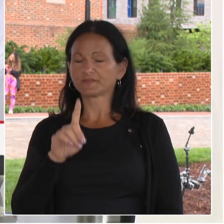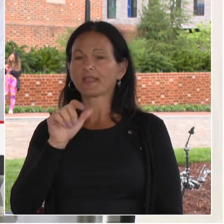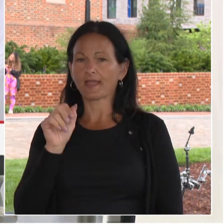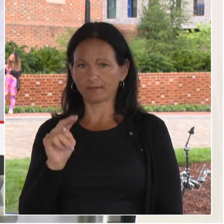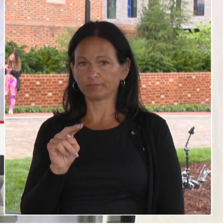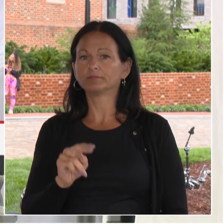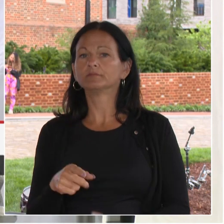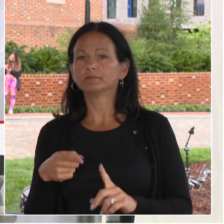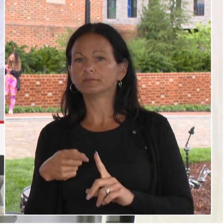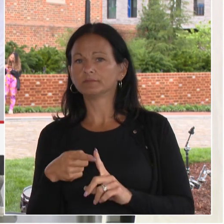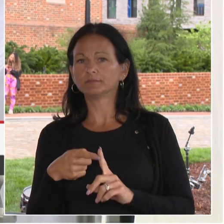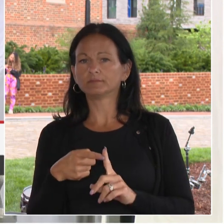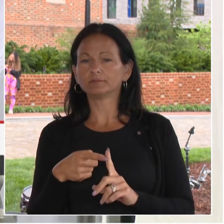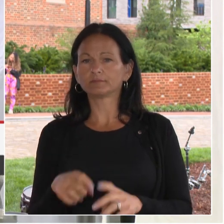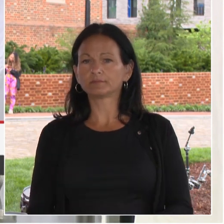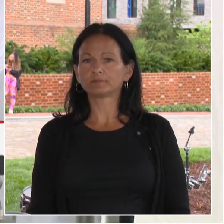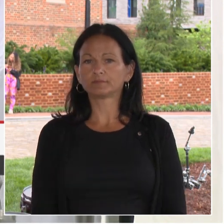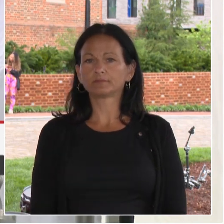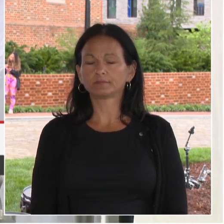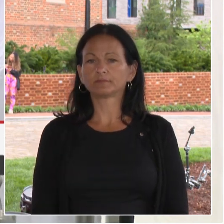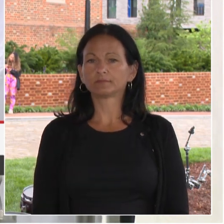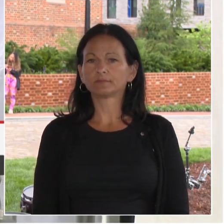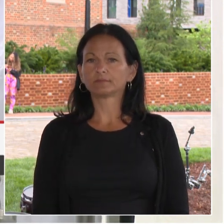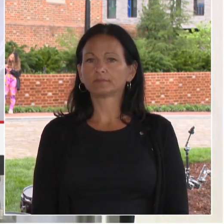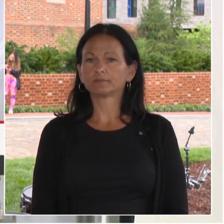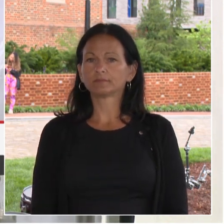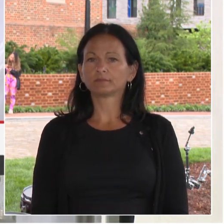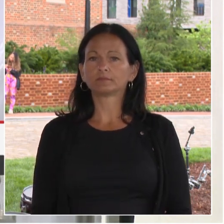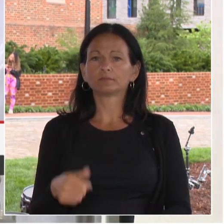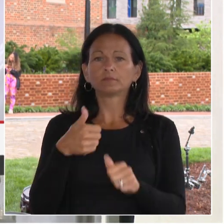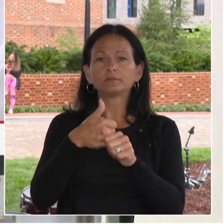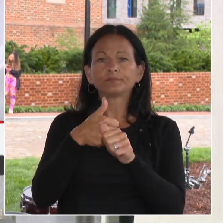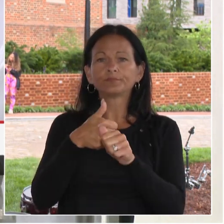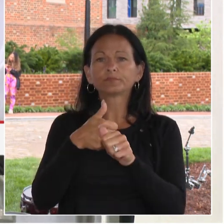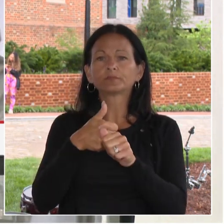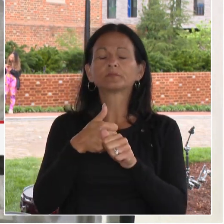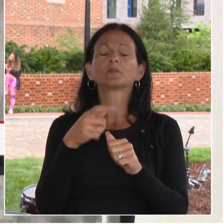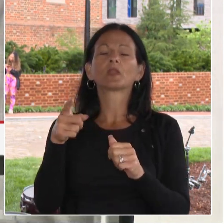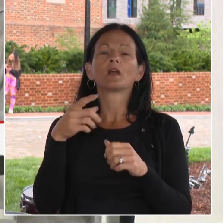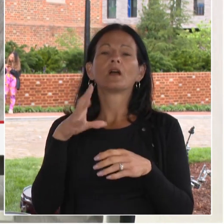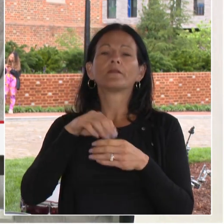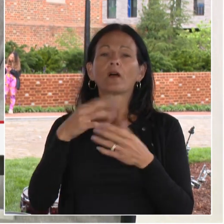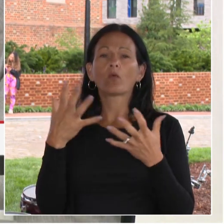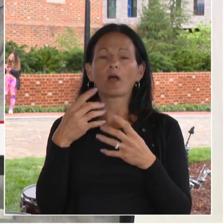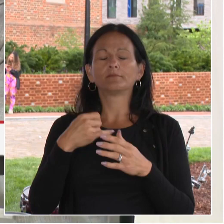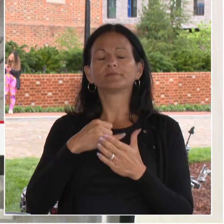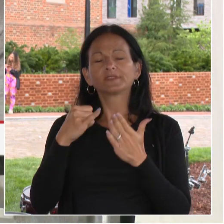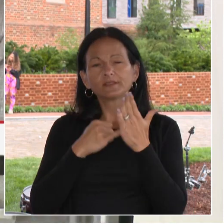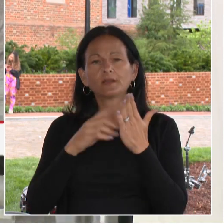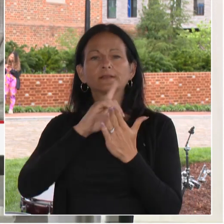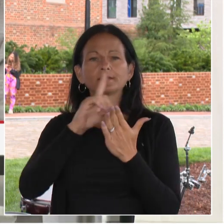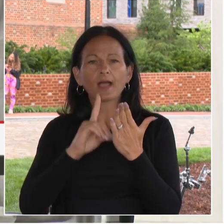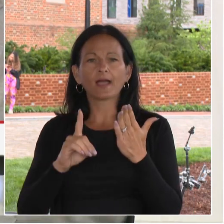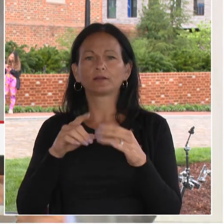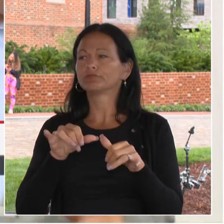team, marketing team that Dan oversees, to bring Wegmans to DC.